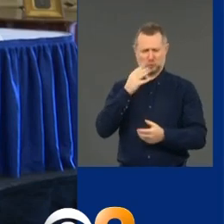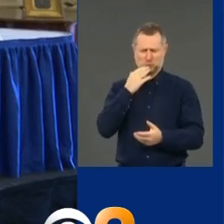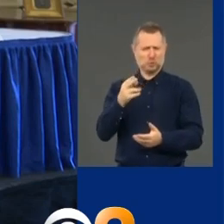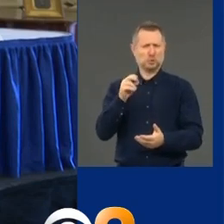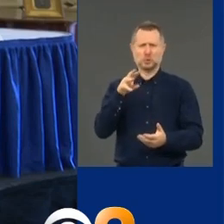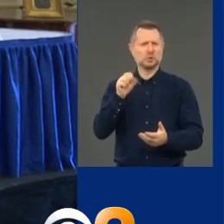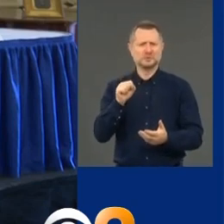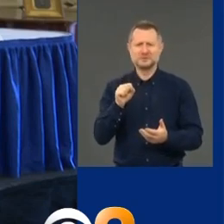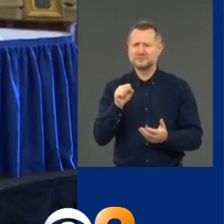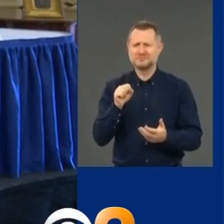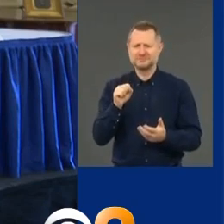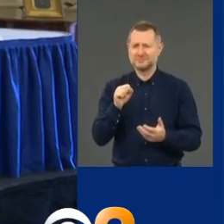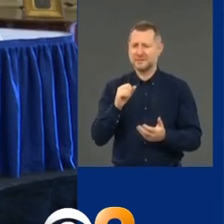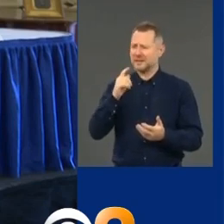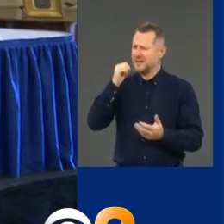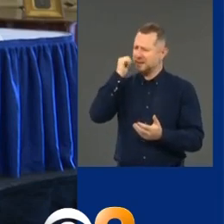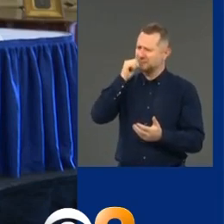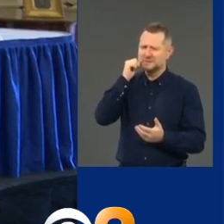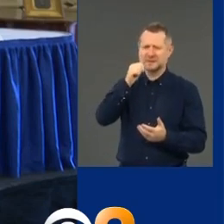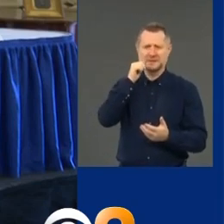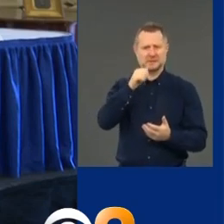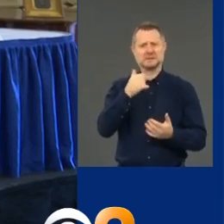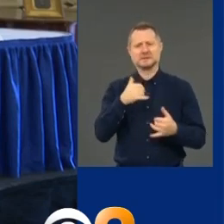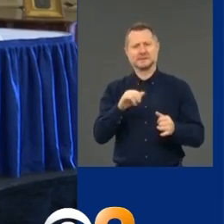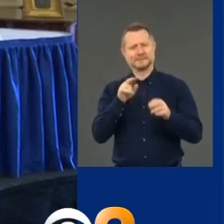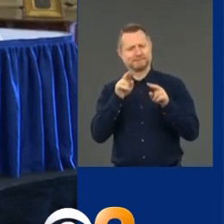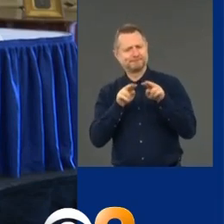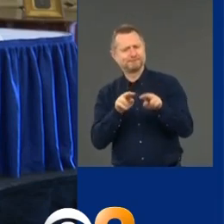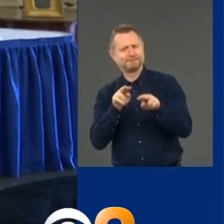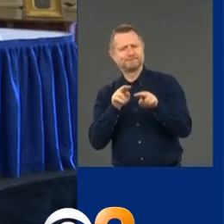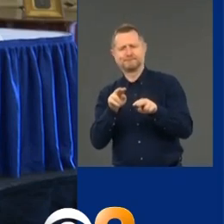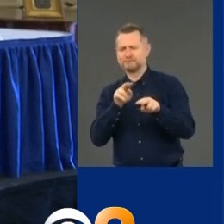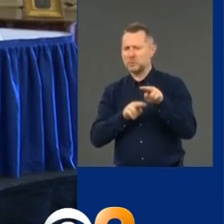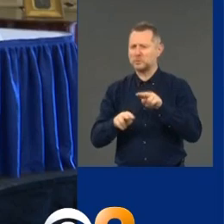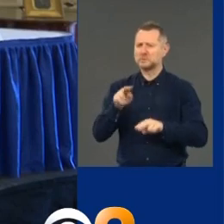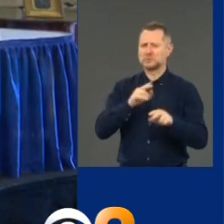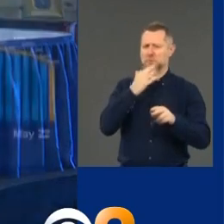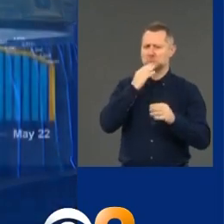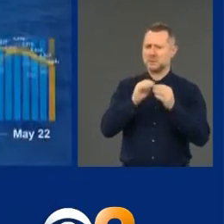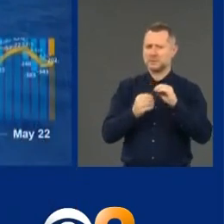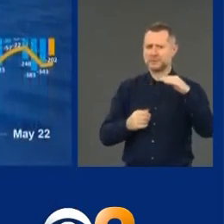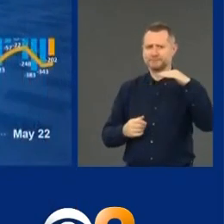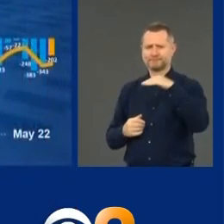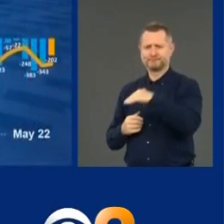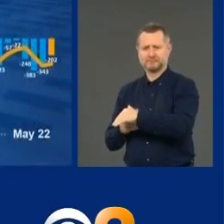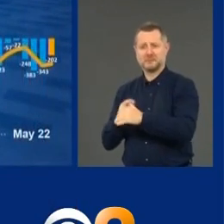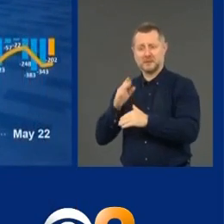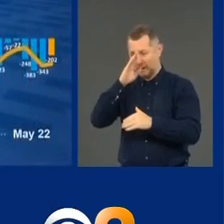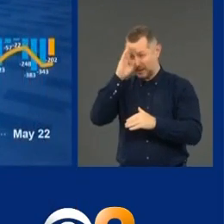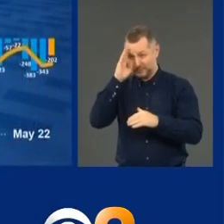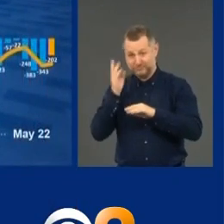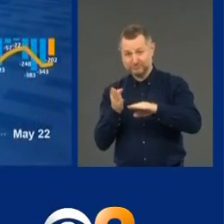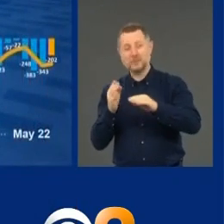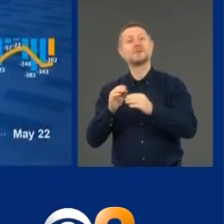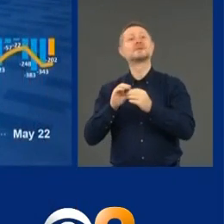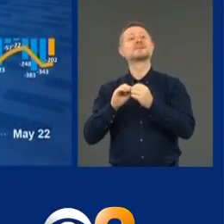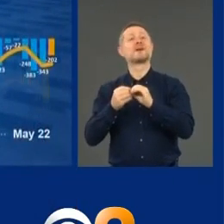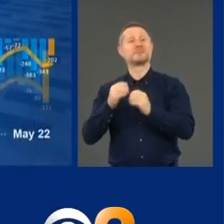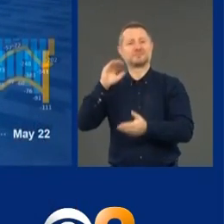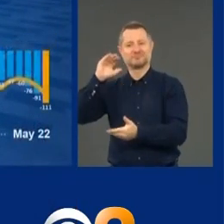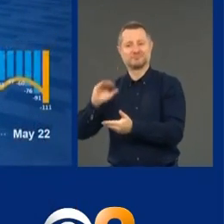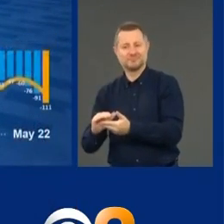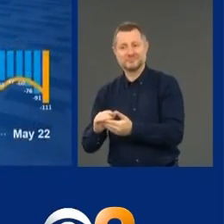day, and it's good to see it continuing. The number of hospitalizations are down. The change